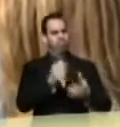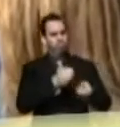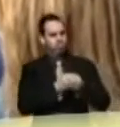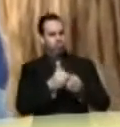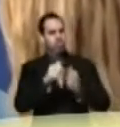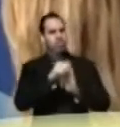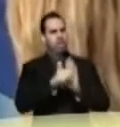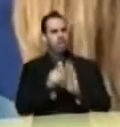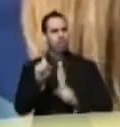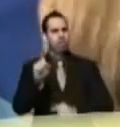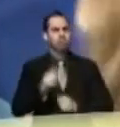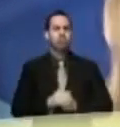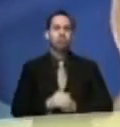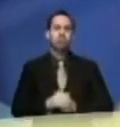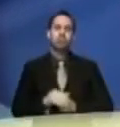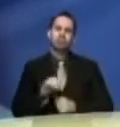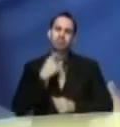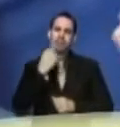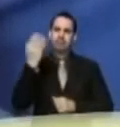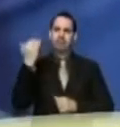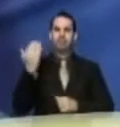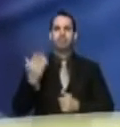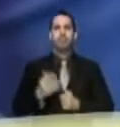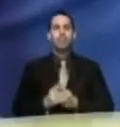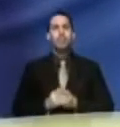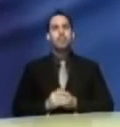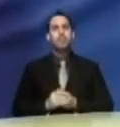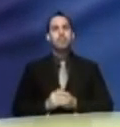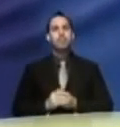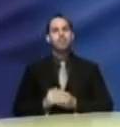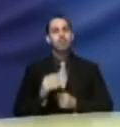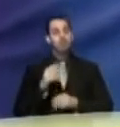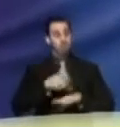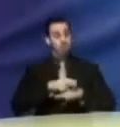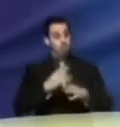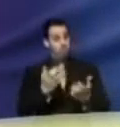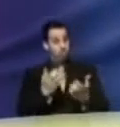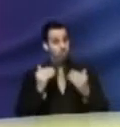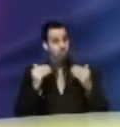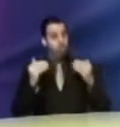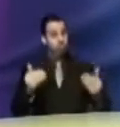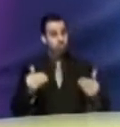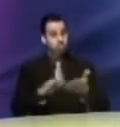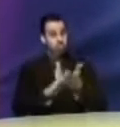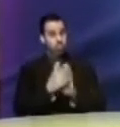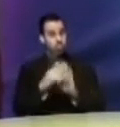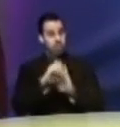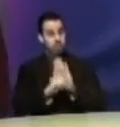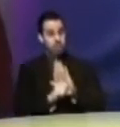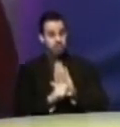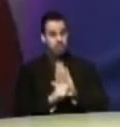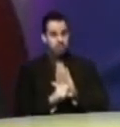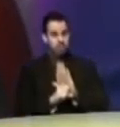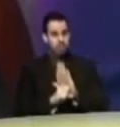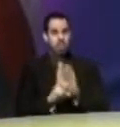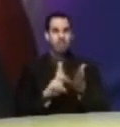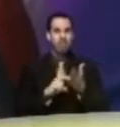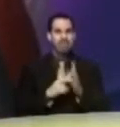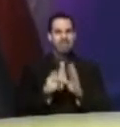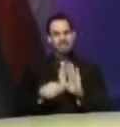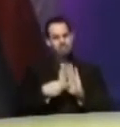Well, I think, as I said before, that if Puerto Rico wants to move forward with statehood, then they need